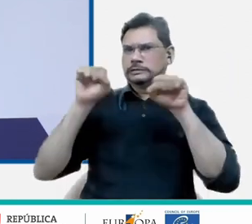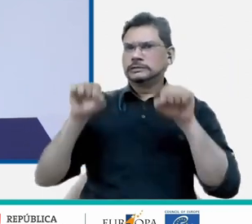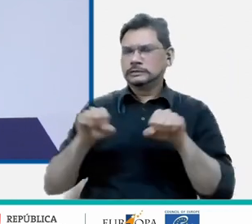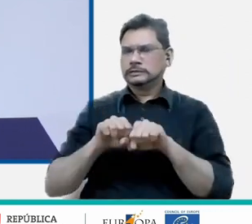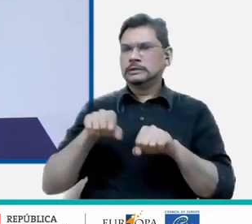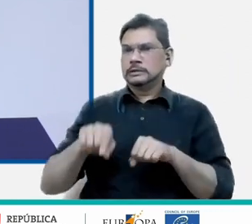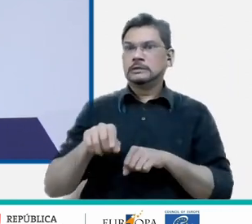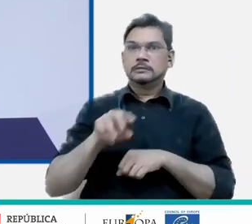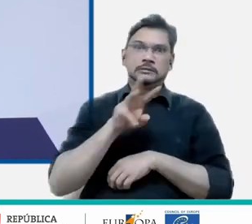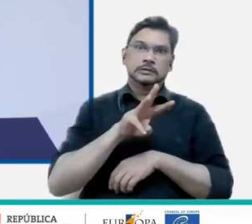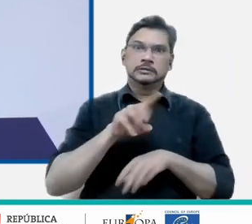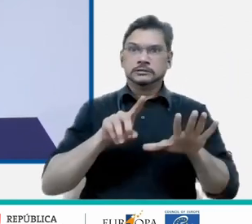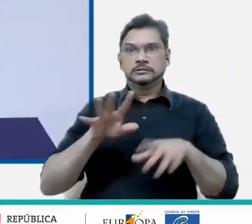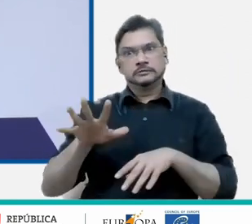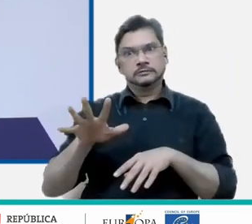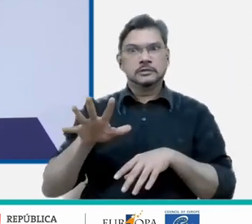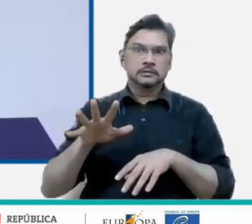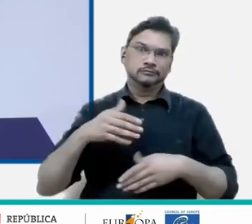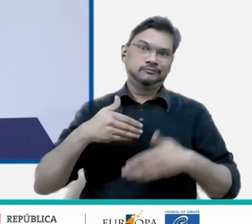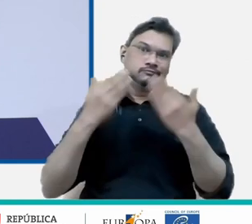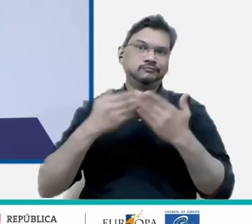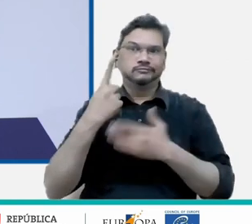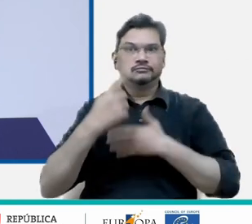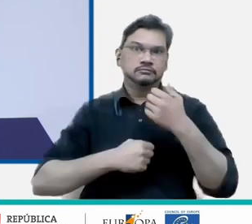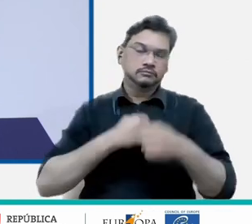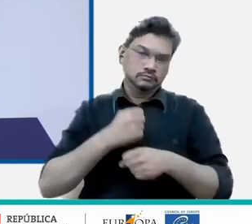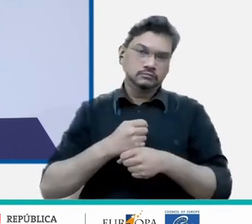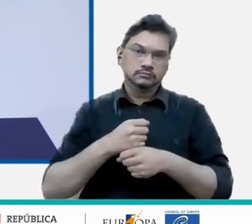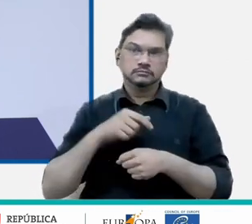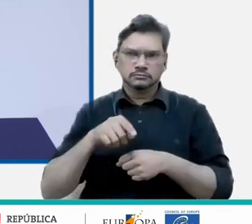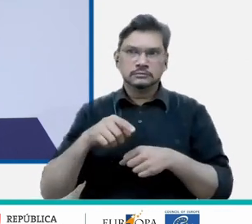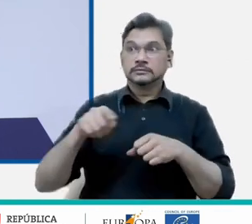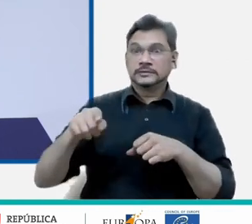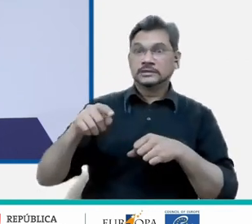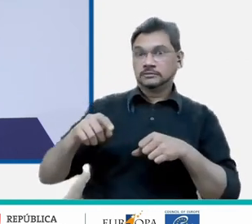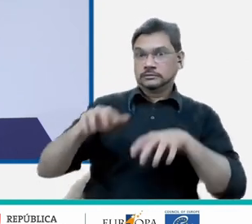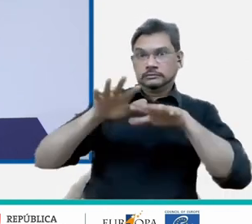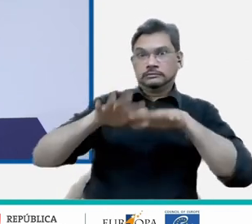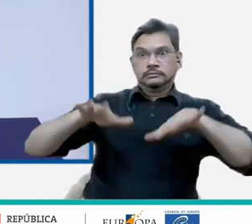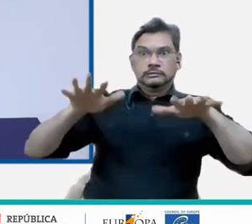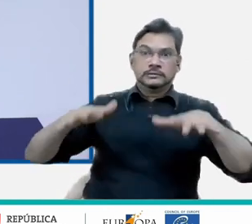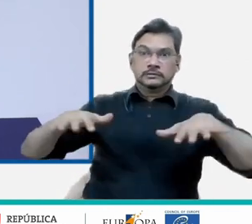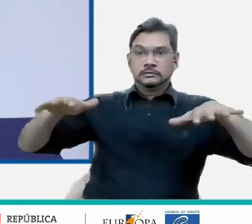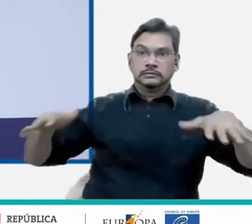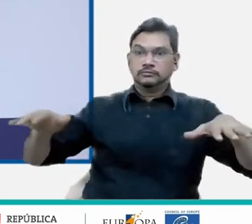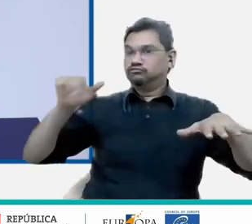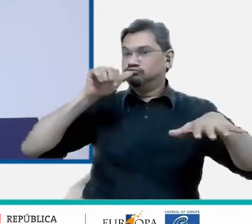whose missions are to rescue people in the danger at the sea, help in the sand, monitor